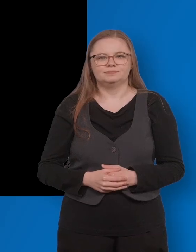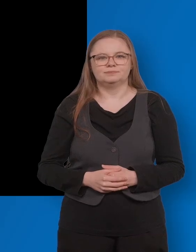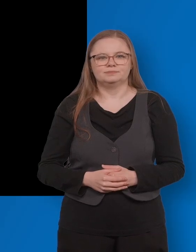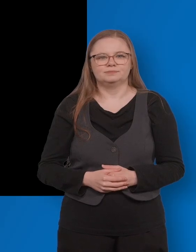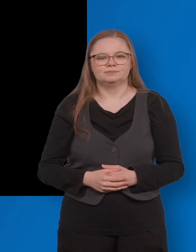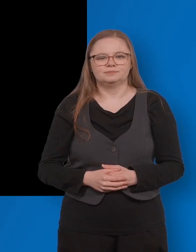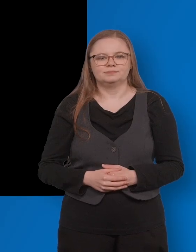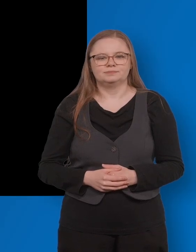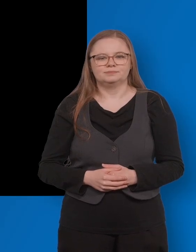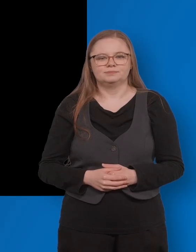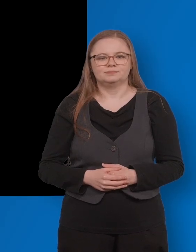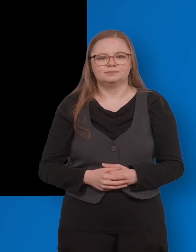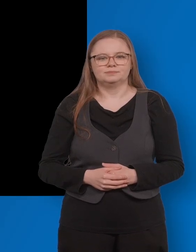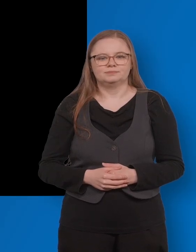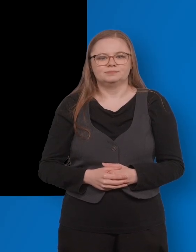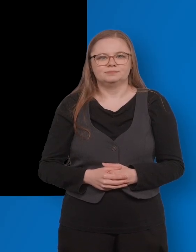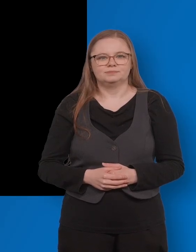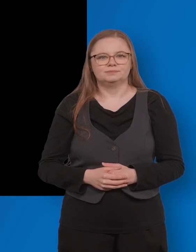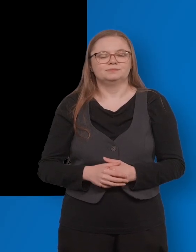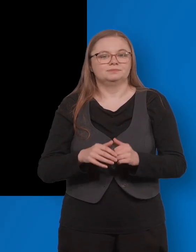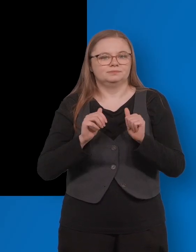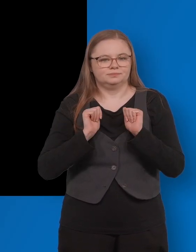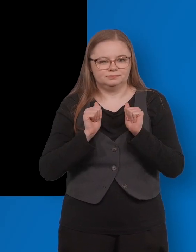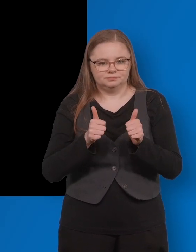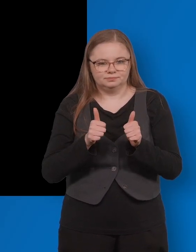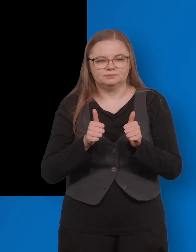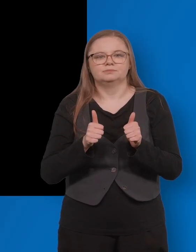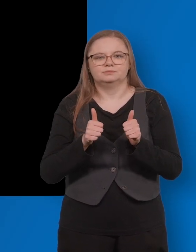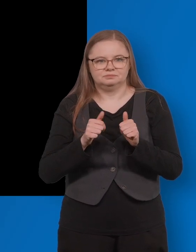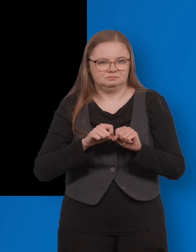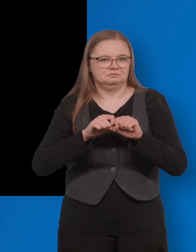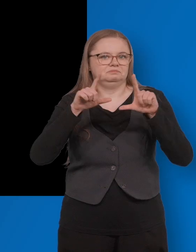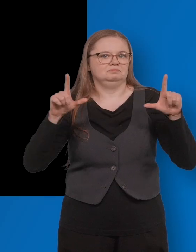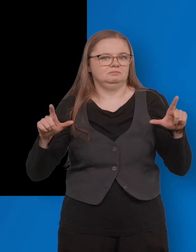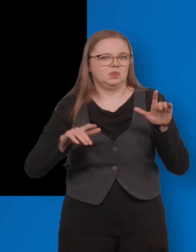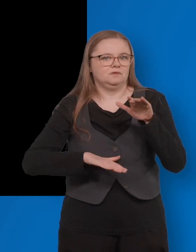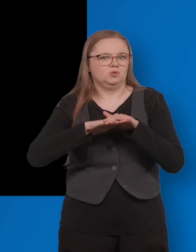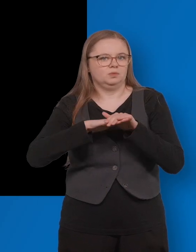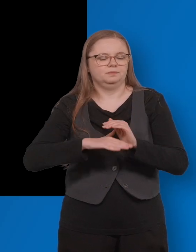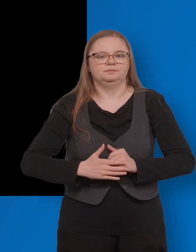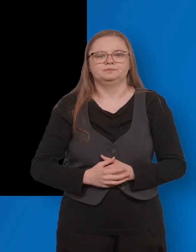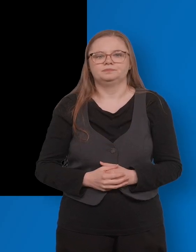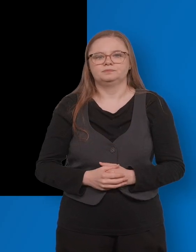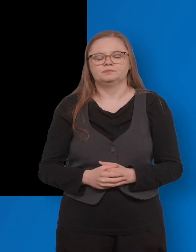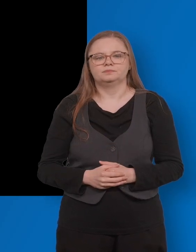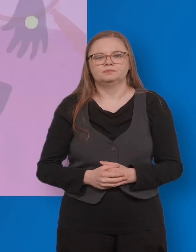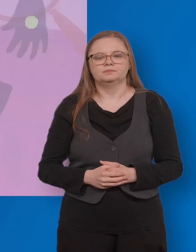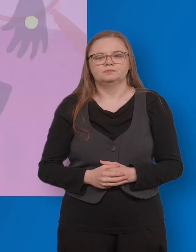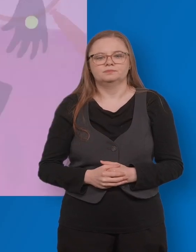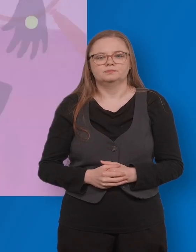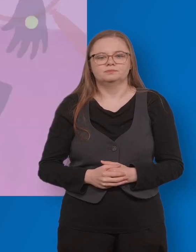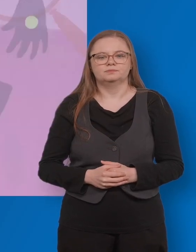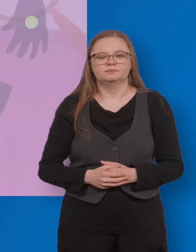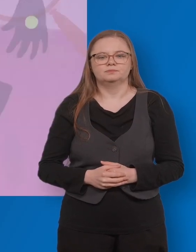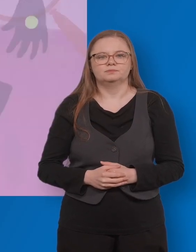All right. And let me just bring them up to full slide view. Perfect.